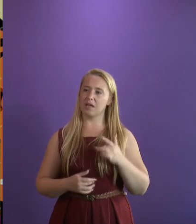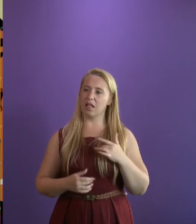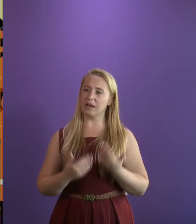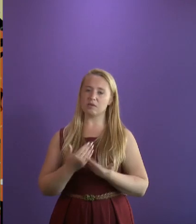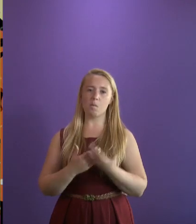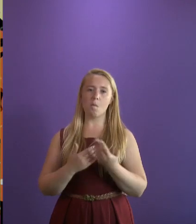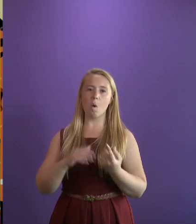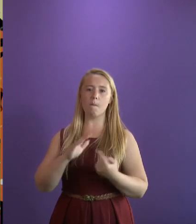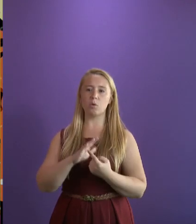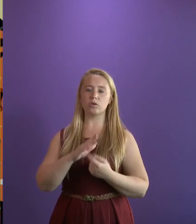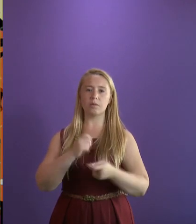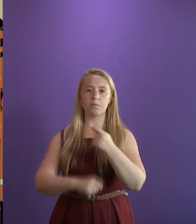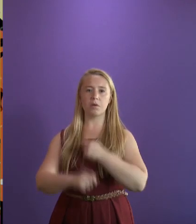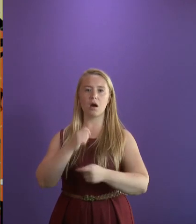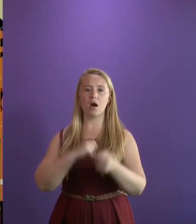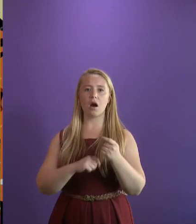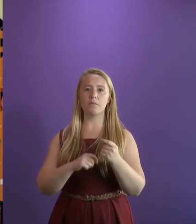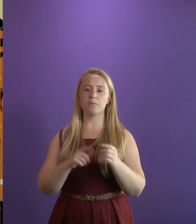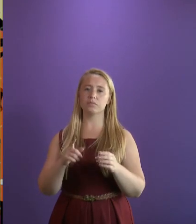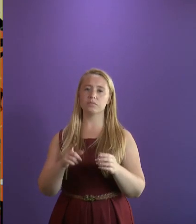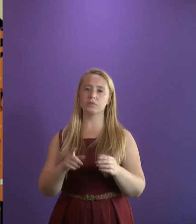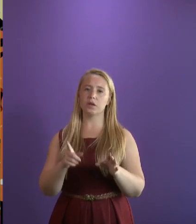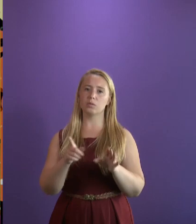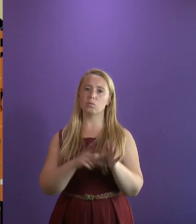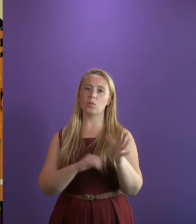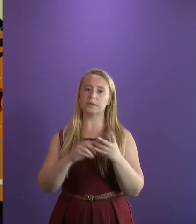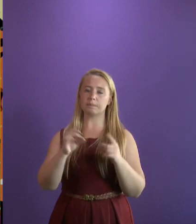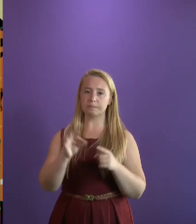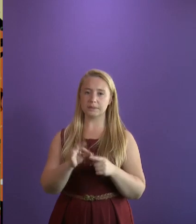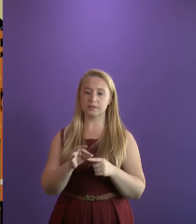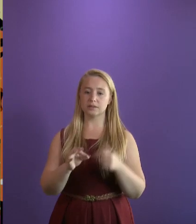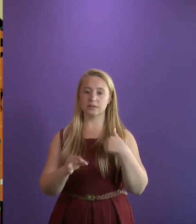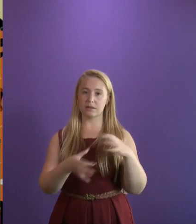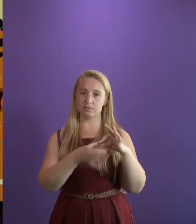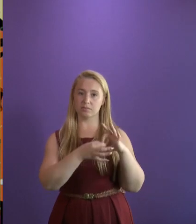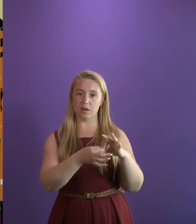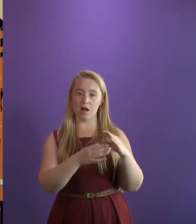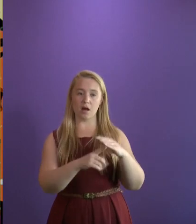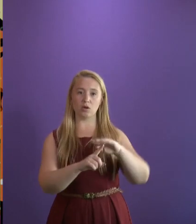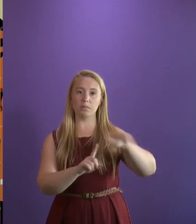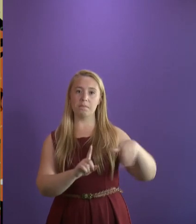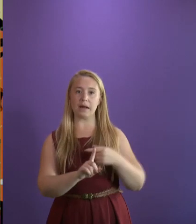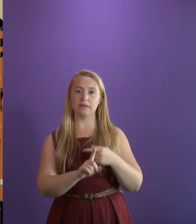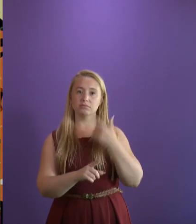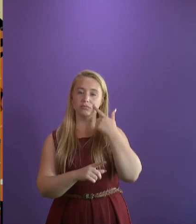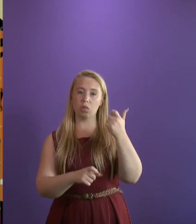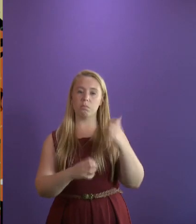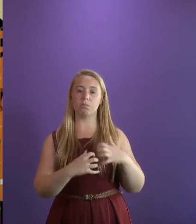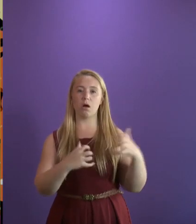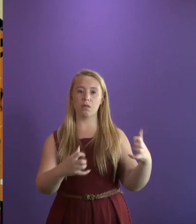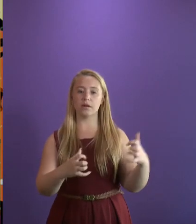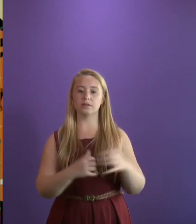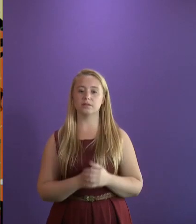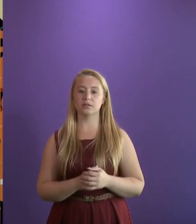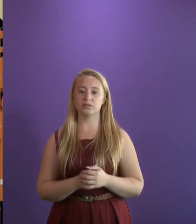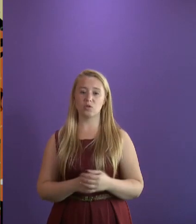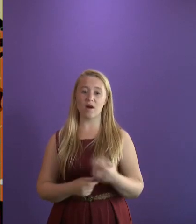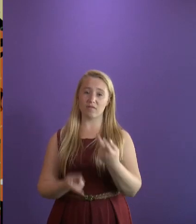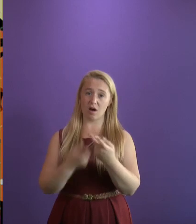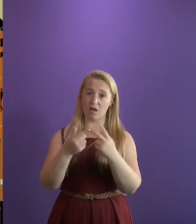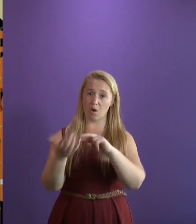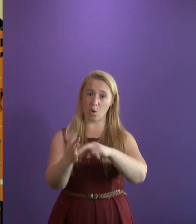and also your local youth forums and councils. I work with the Highland Youth Parliament as well and also Inverness Youth Forum, so it's not just SYP